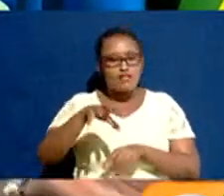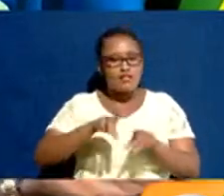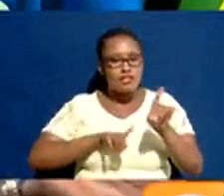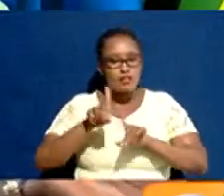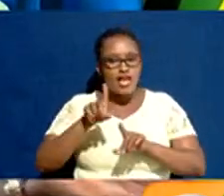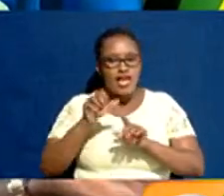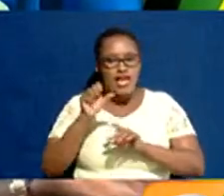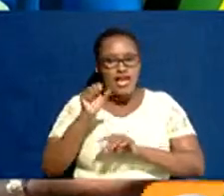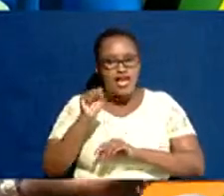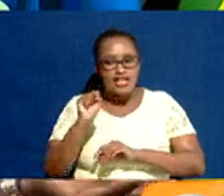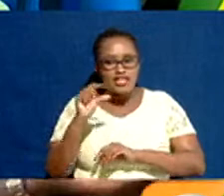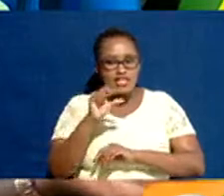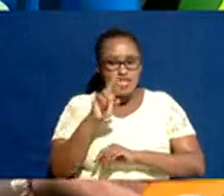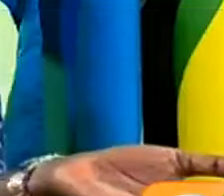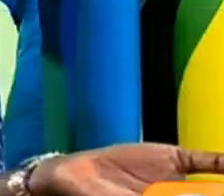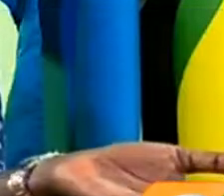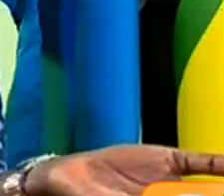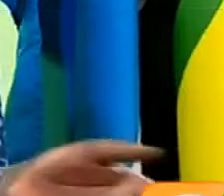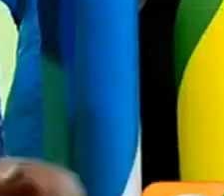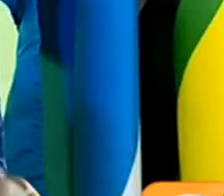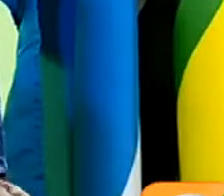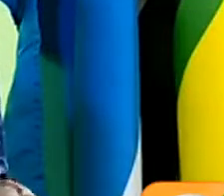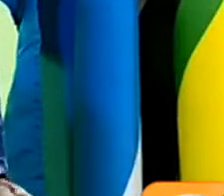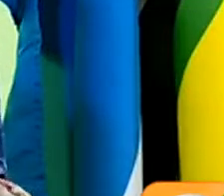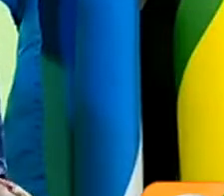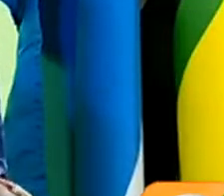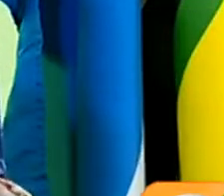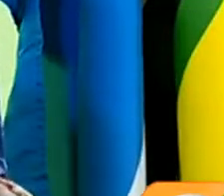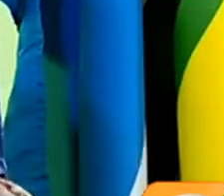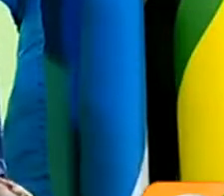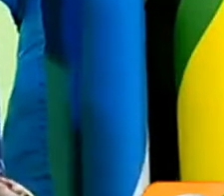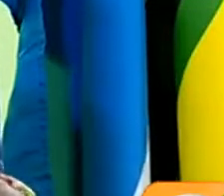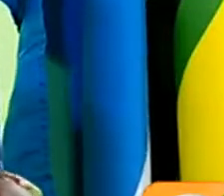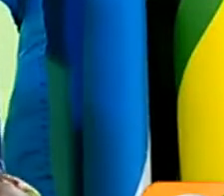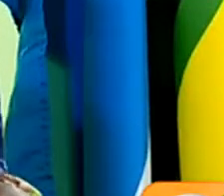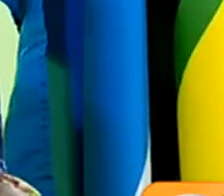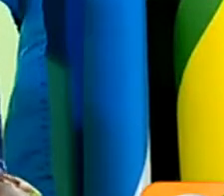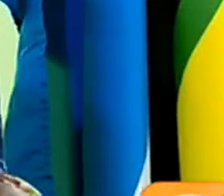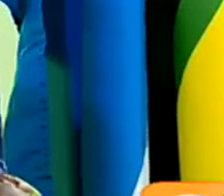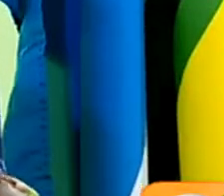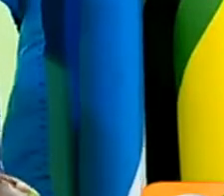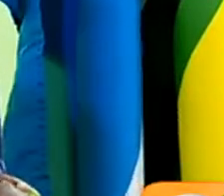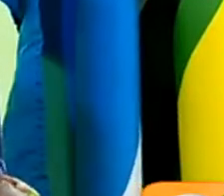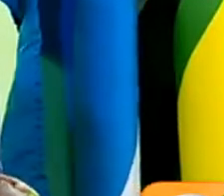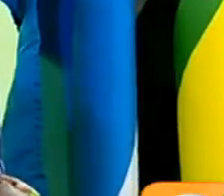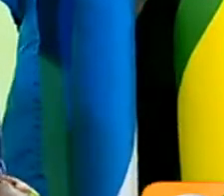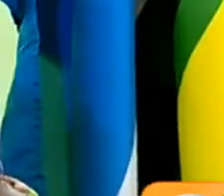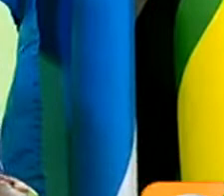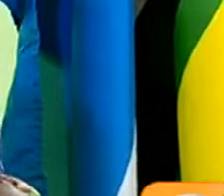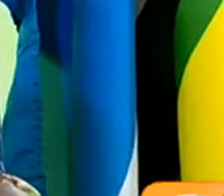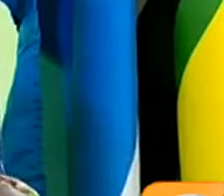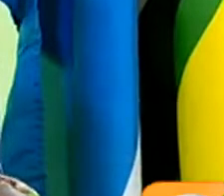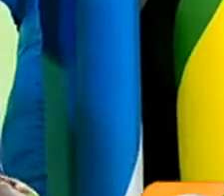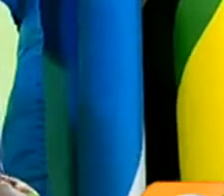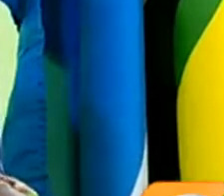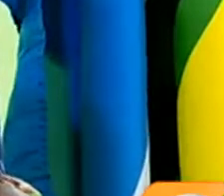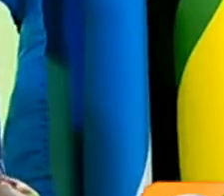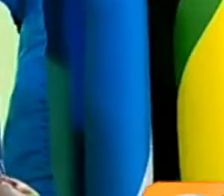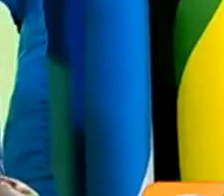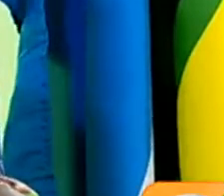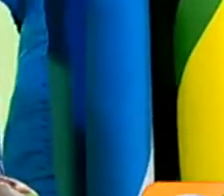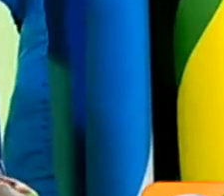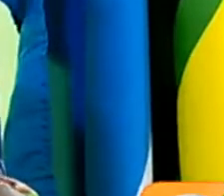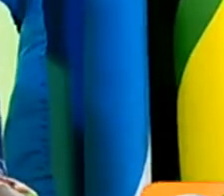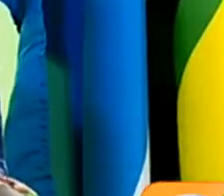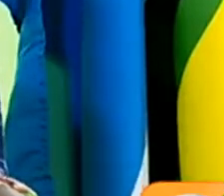cannot cope with the speed of how we want it done. But the issue of the availability of fertilizer is not an issue. Okay. There is sufficient fertilizer in the